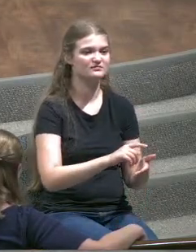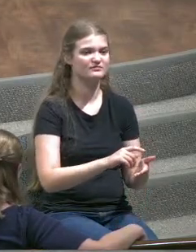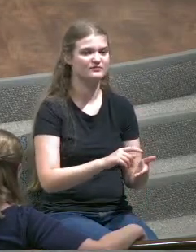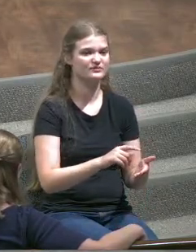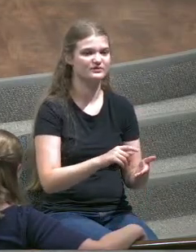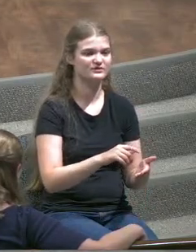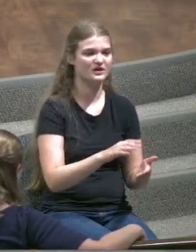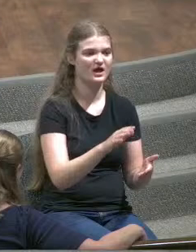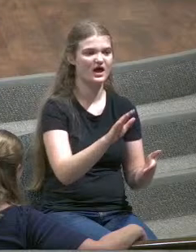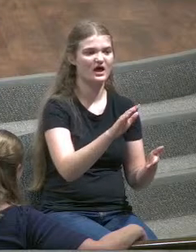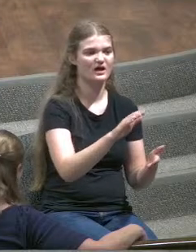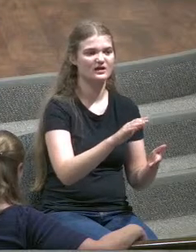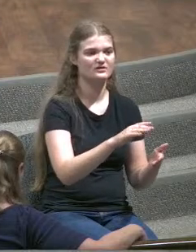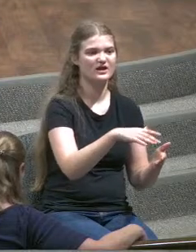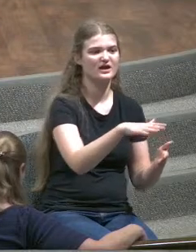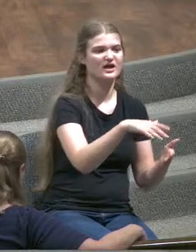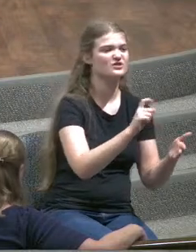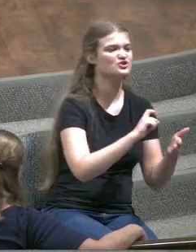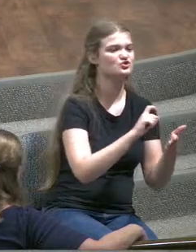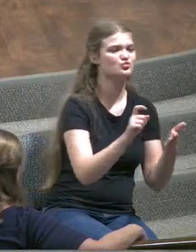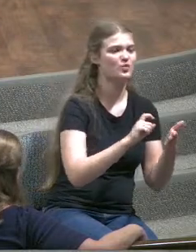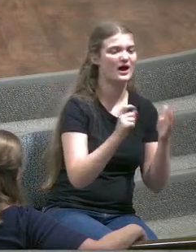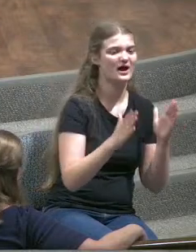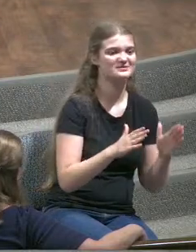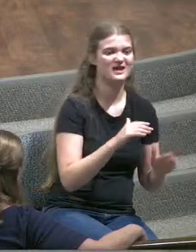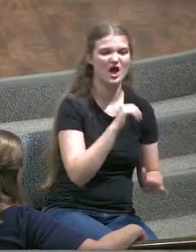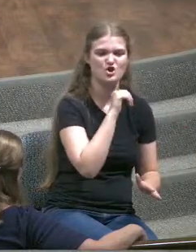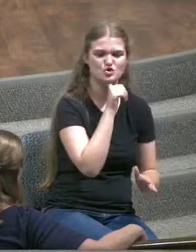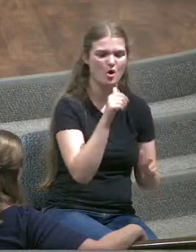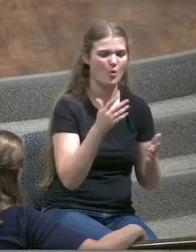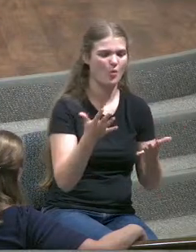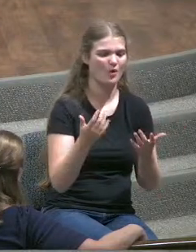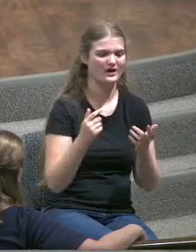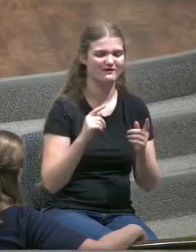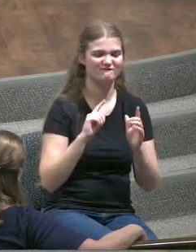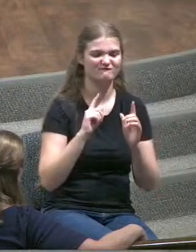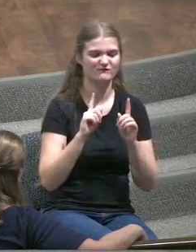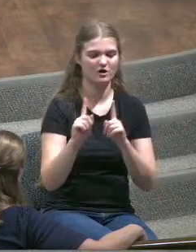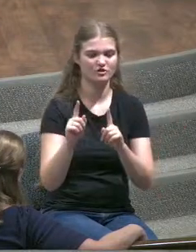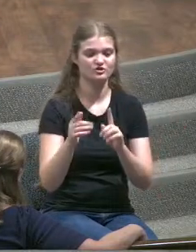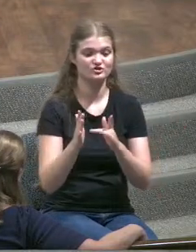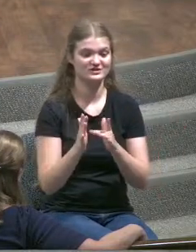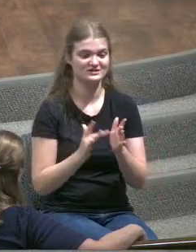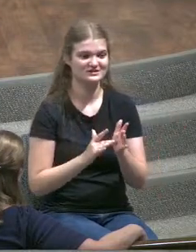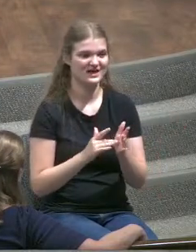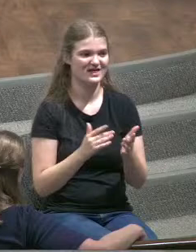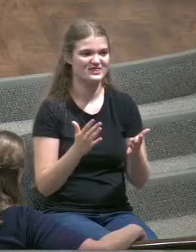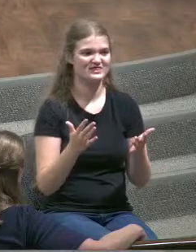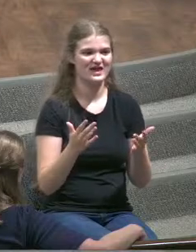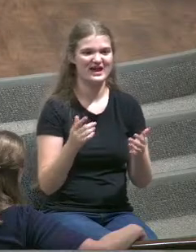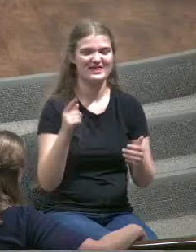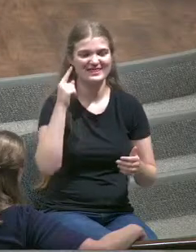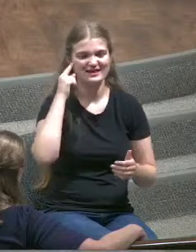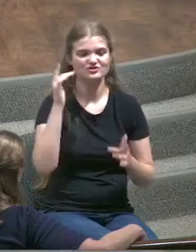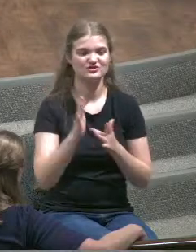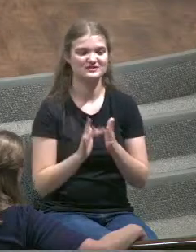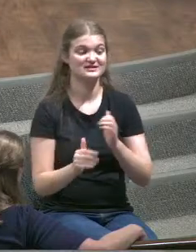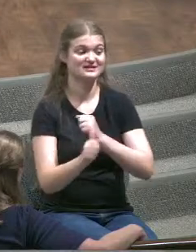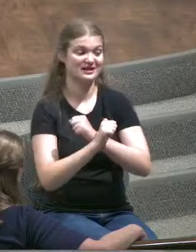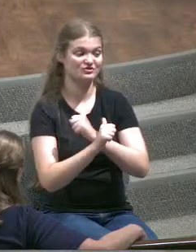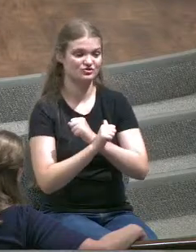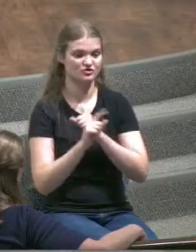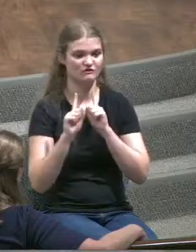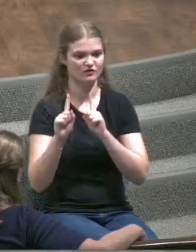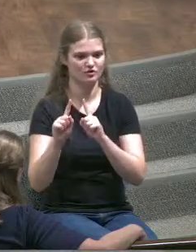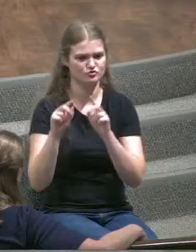there because they want to be disciples. I think they are there because they're looking for somehow to get rid of this guy who's a threat to their way of life, their way of religion.